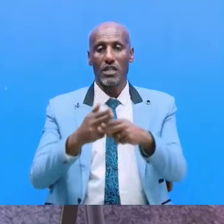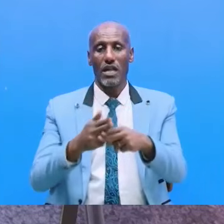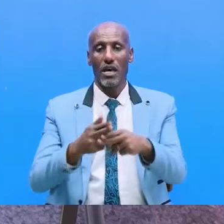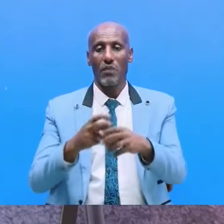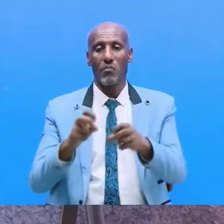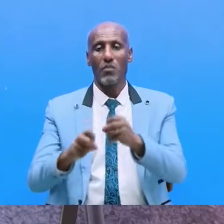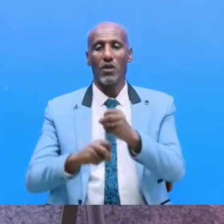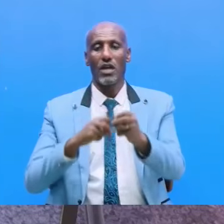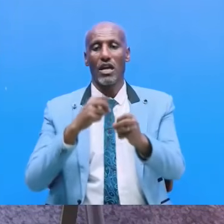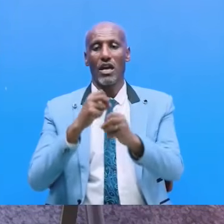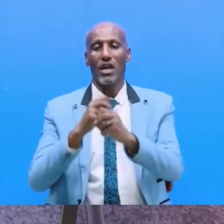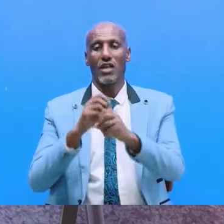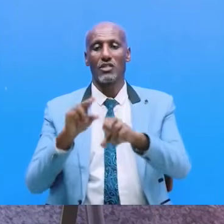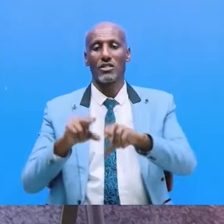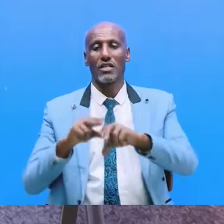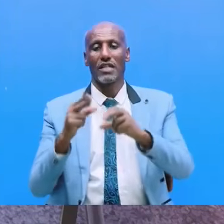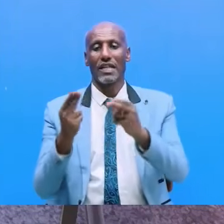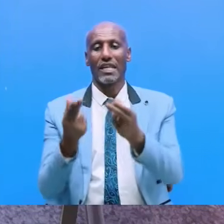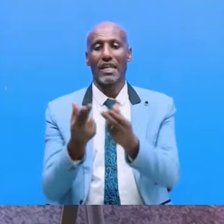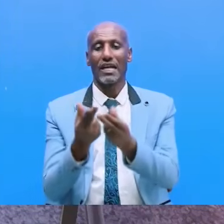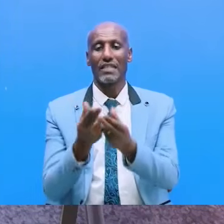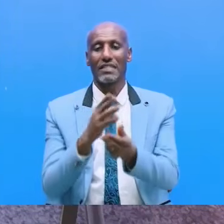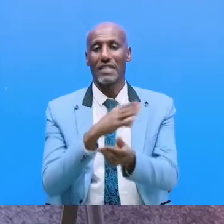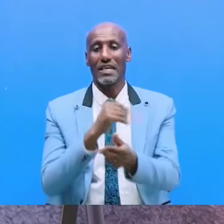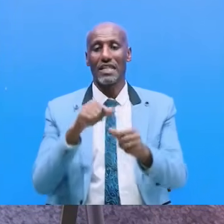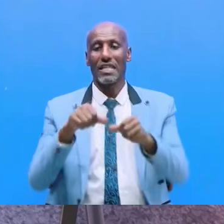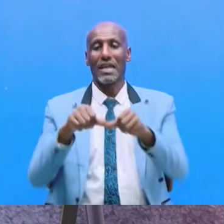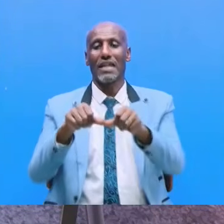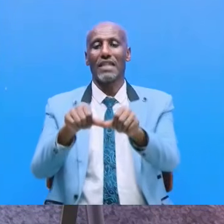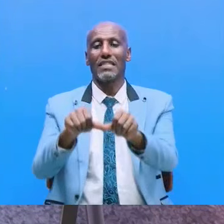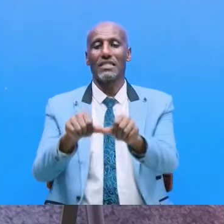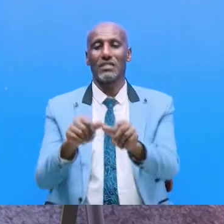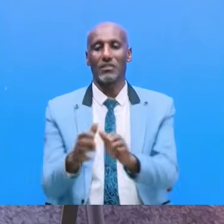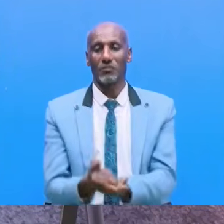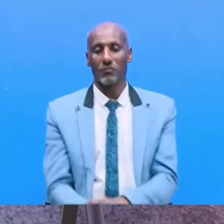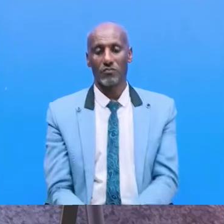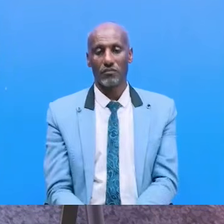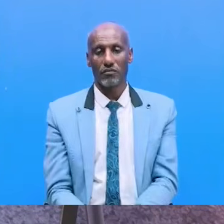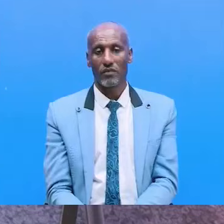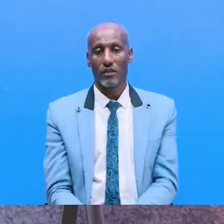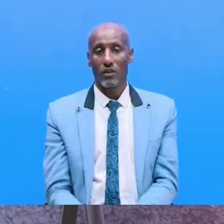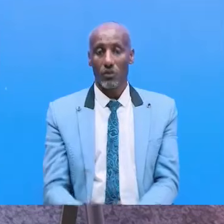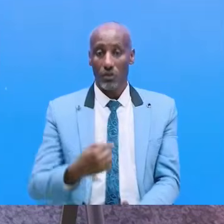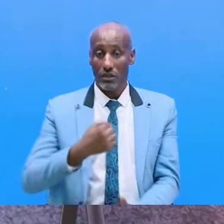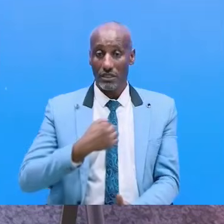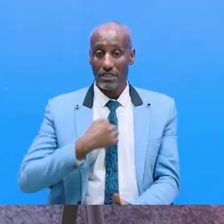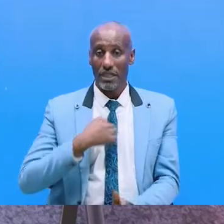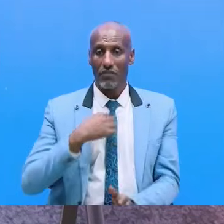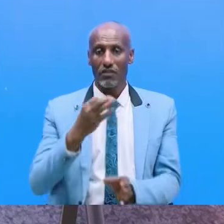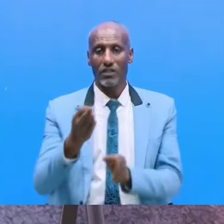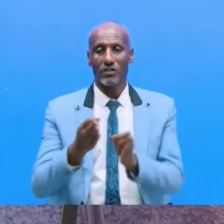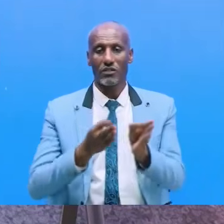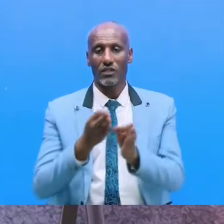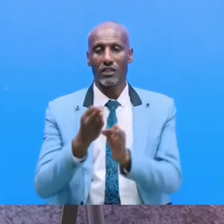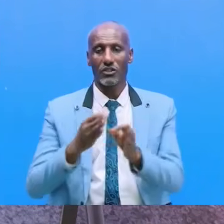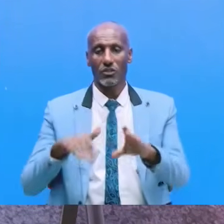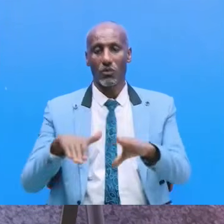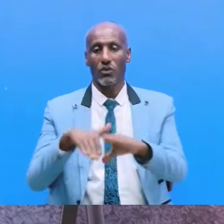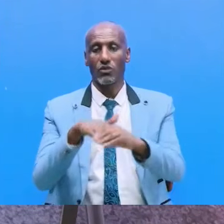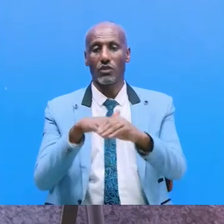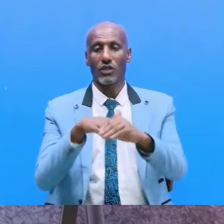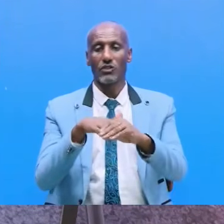age, your class, and etc. So when we come to self-introduction, we can use some expressions